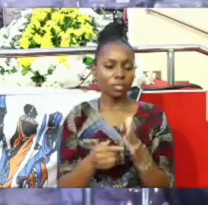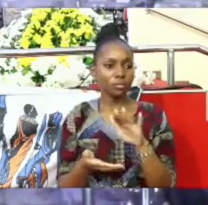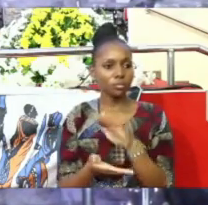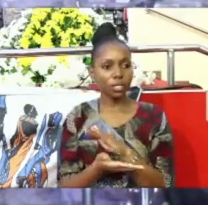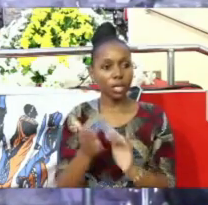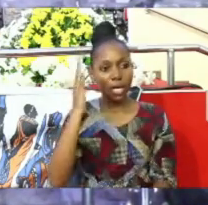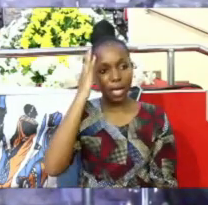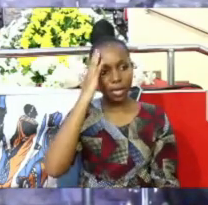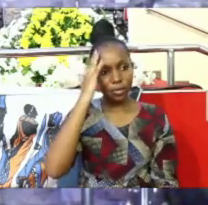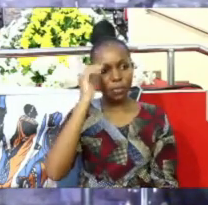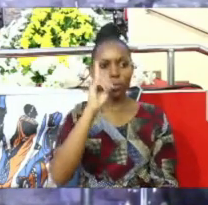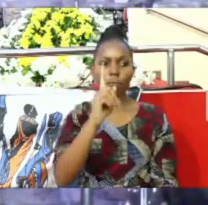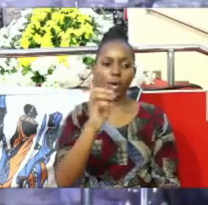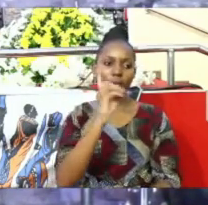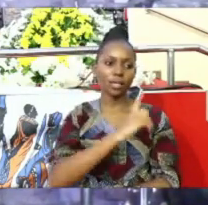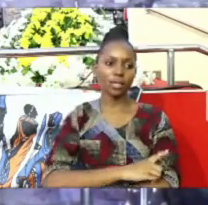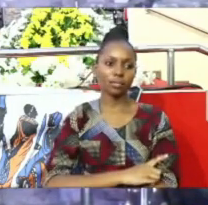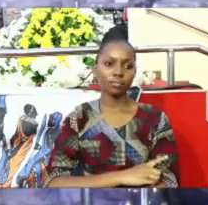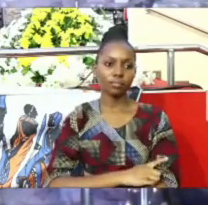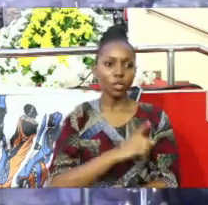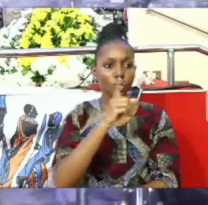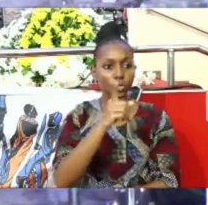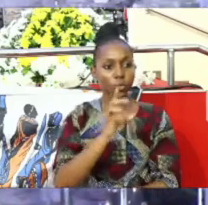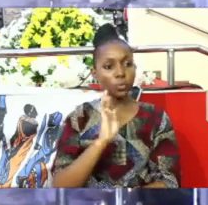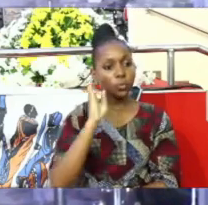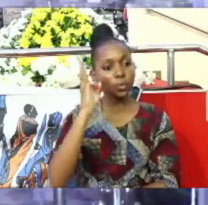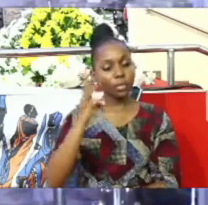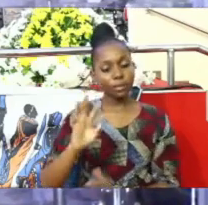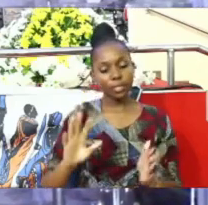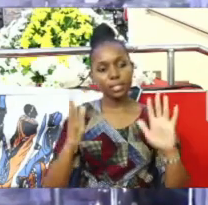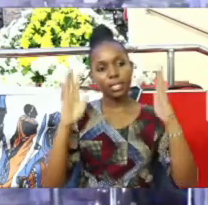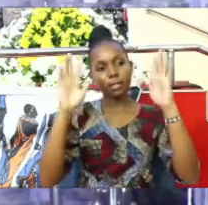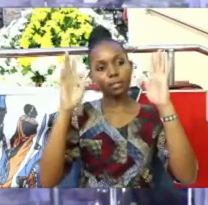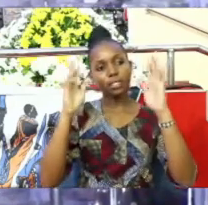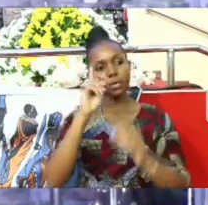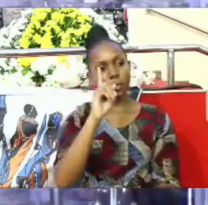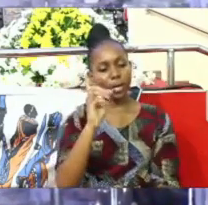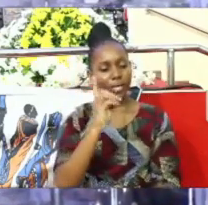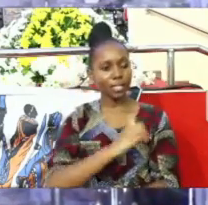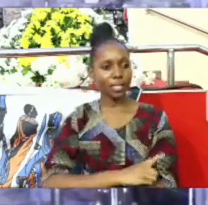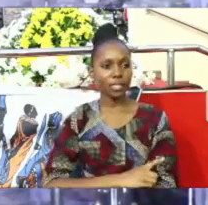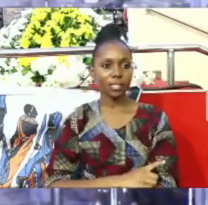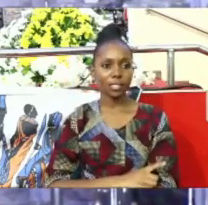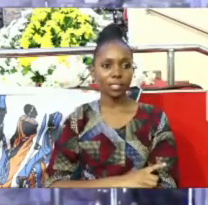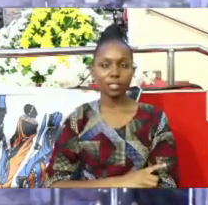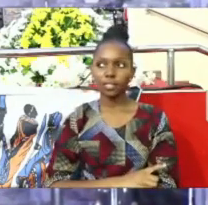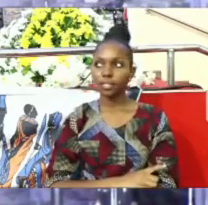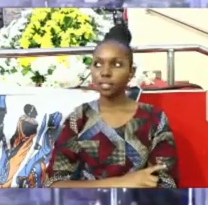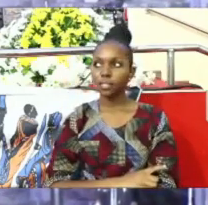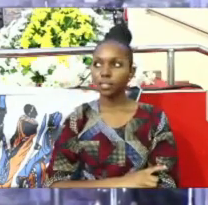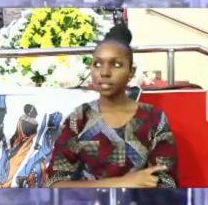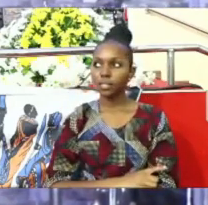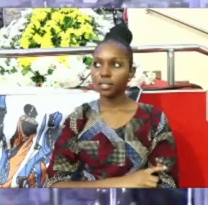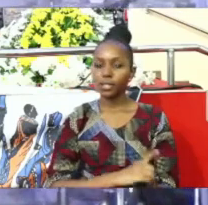hivi. One day. Siku moja. You'll be celebrated. Utaweza kusherehekewa. One day. Siku moja. Those places will carry you. Mahali pale